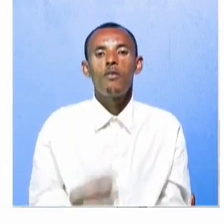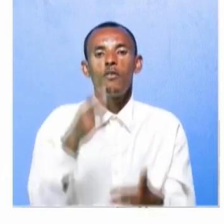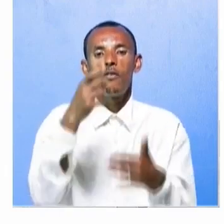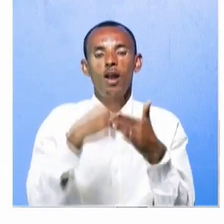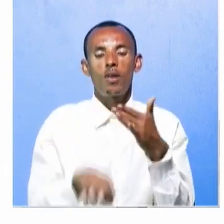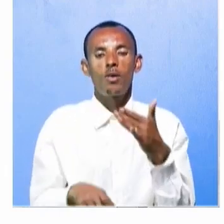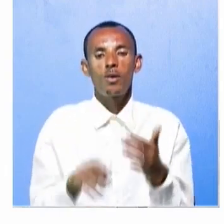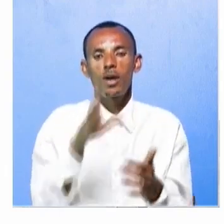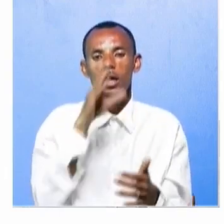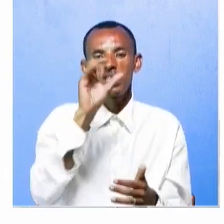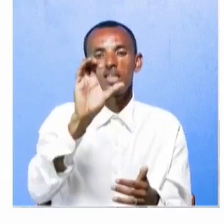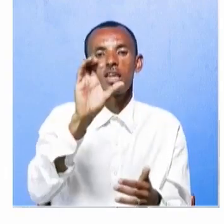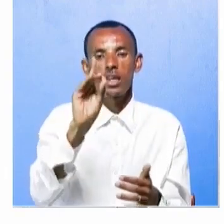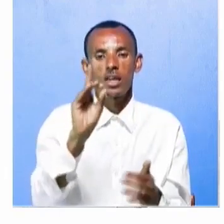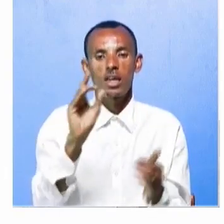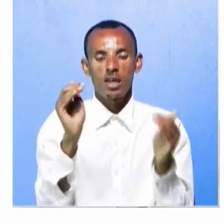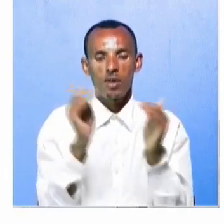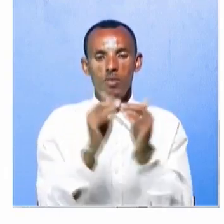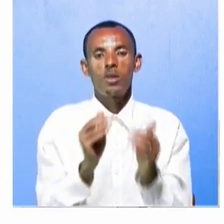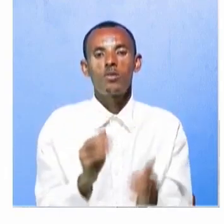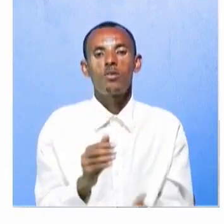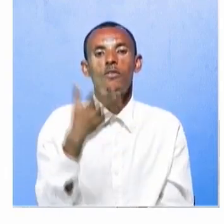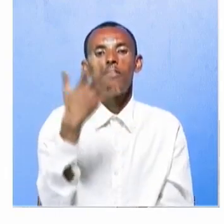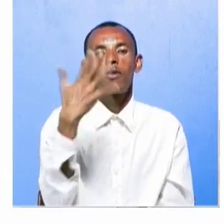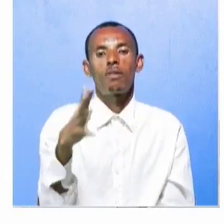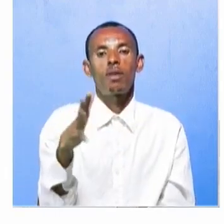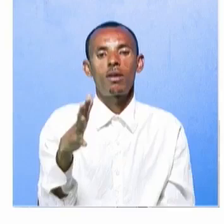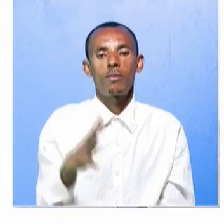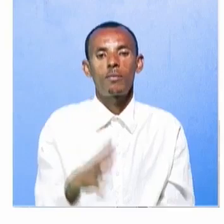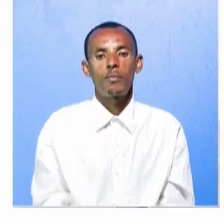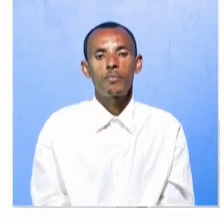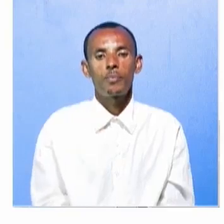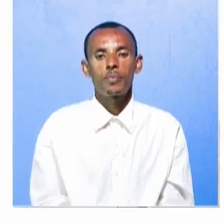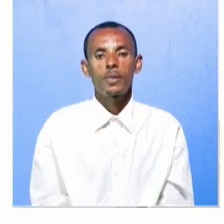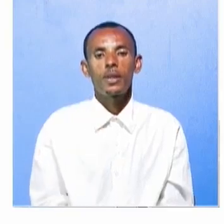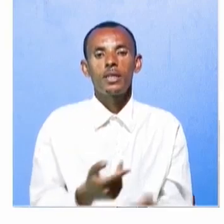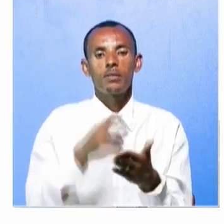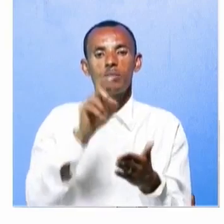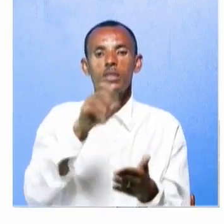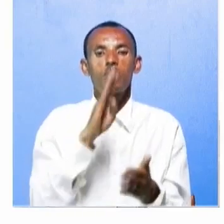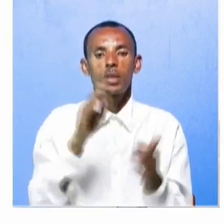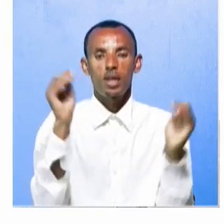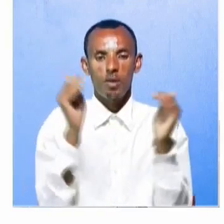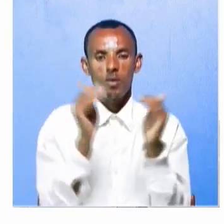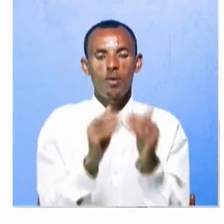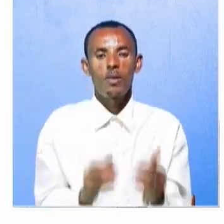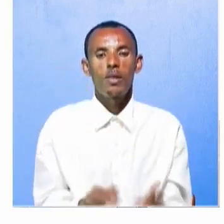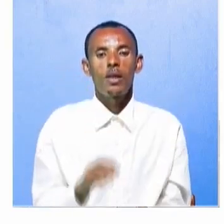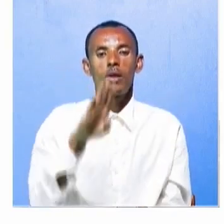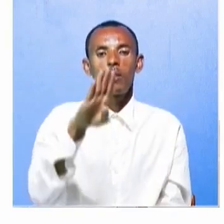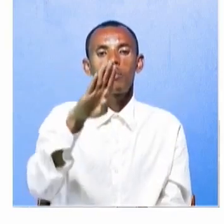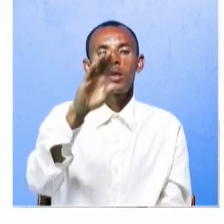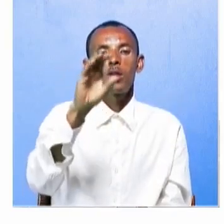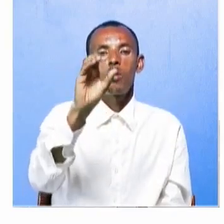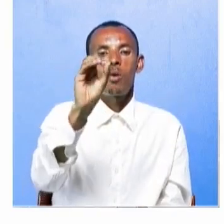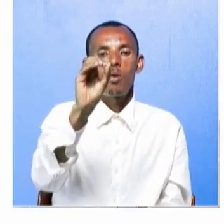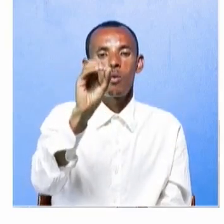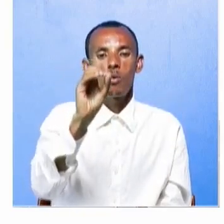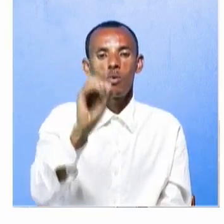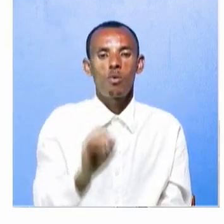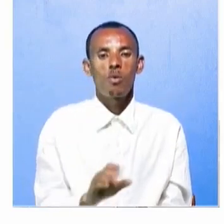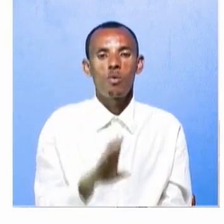values, and CD is 15. This must be the same as BO.